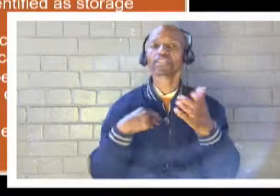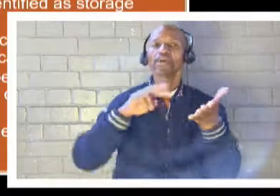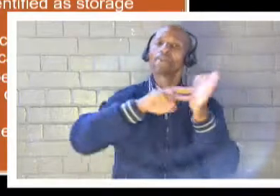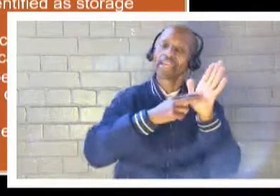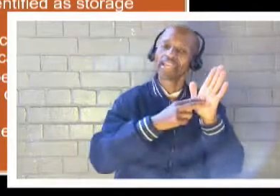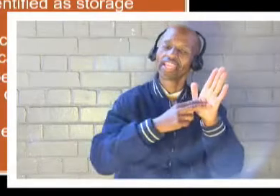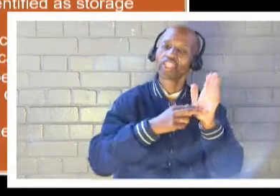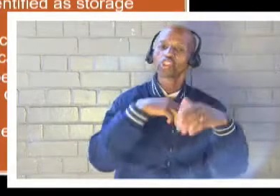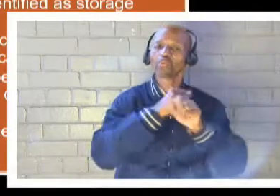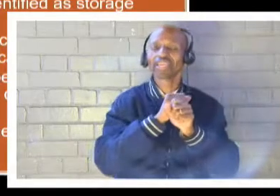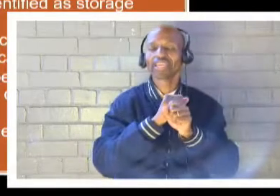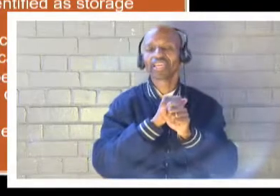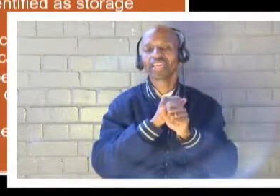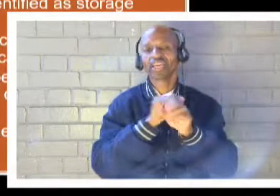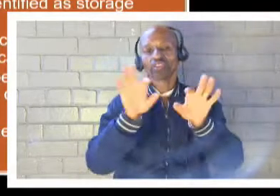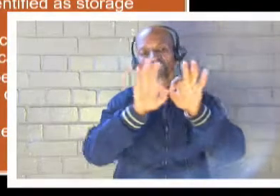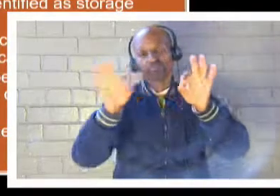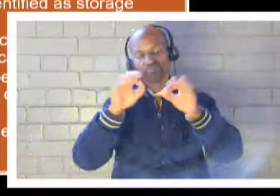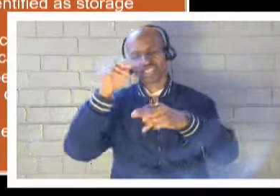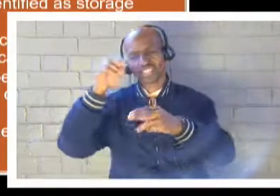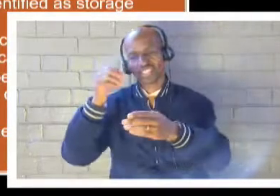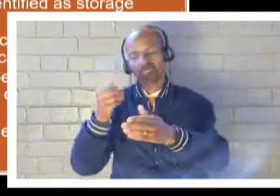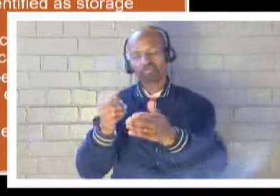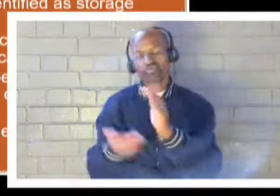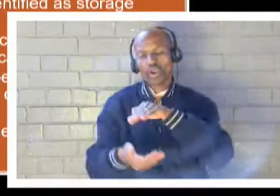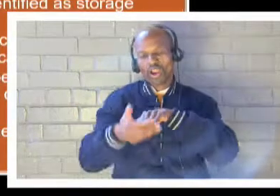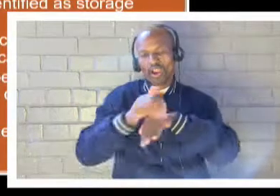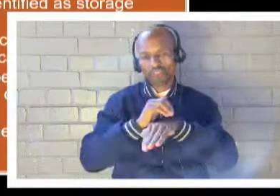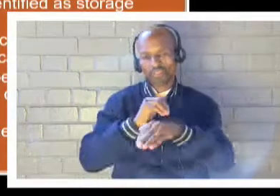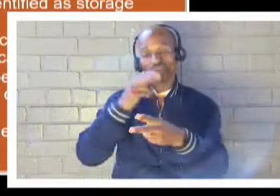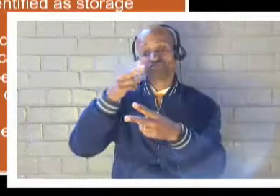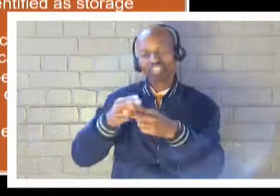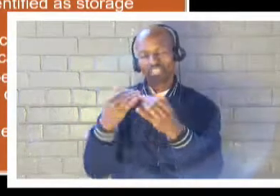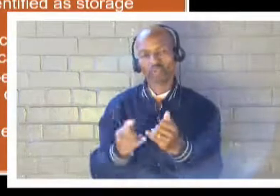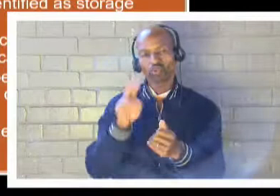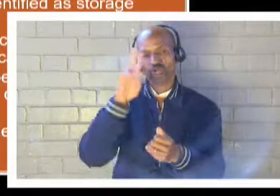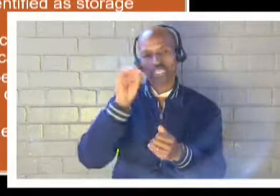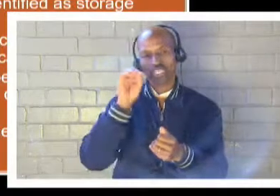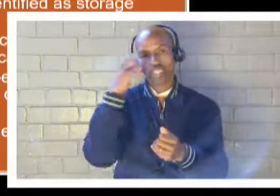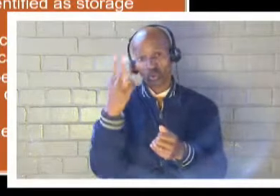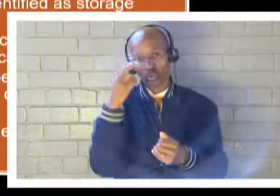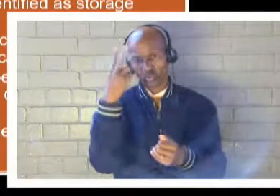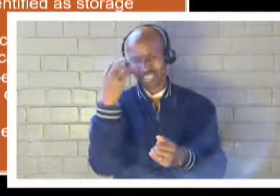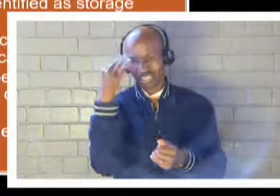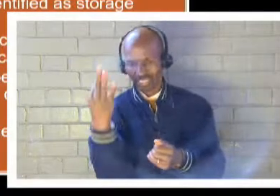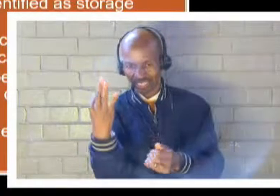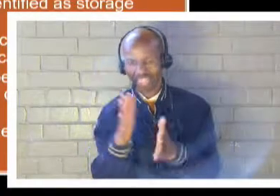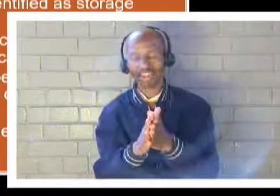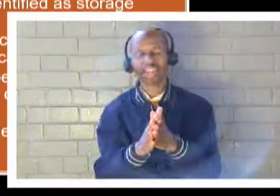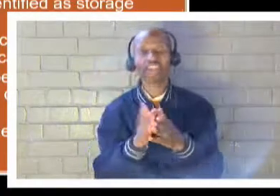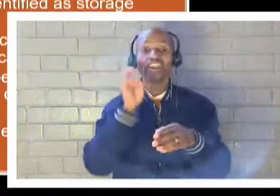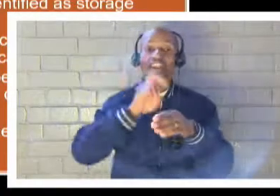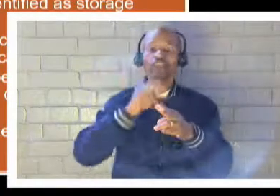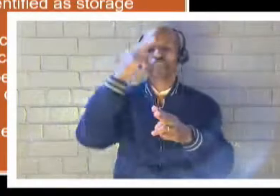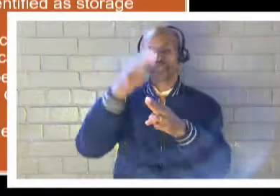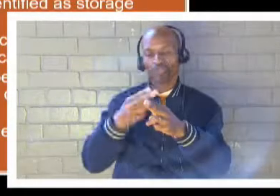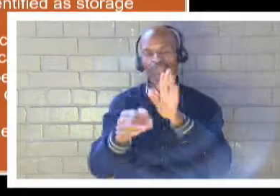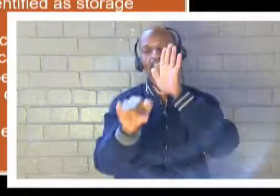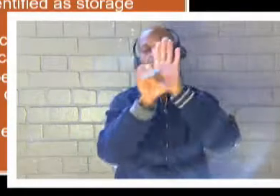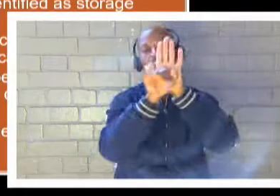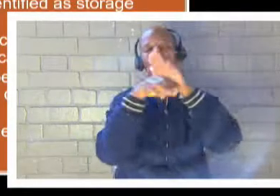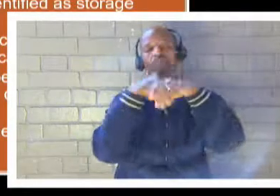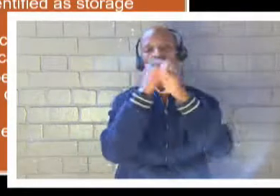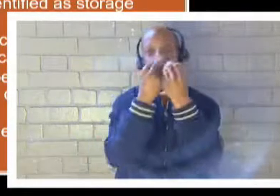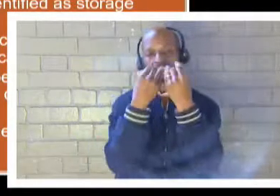to acquire plastic taps and toilet seats covering for the fiscal year 22-23. There is a need for signage, and this was identified